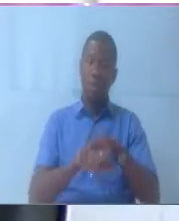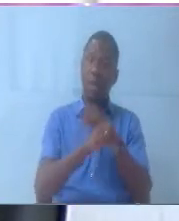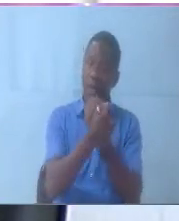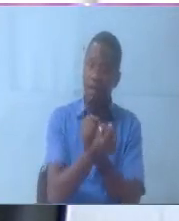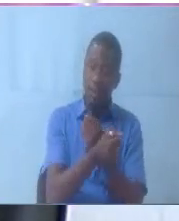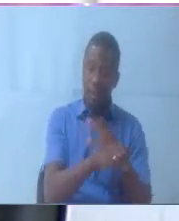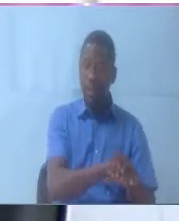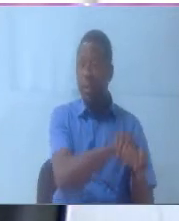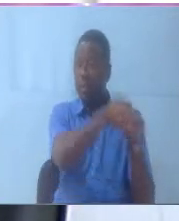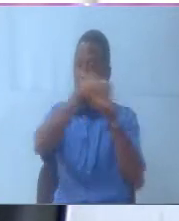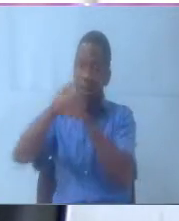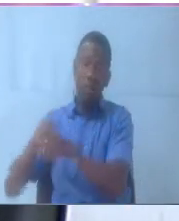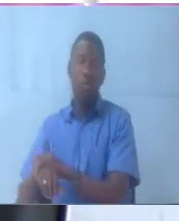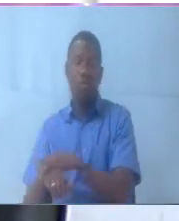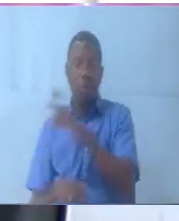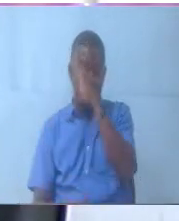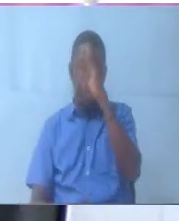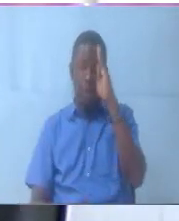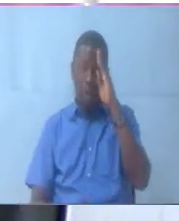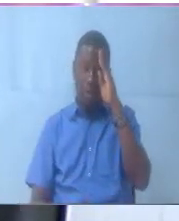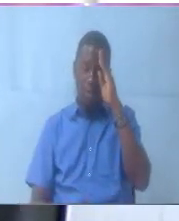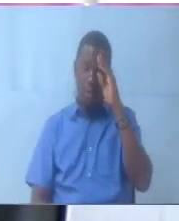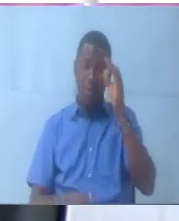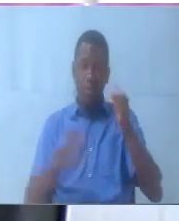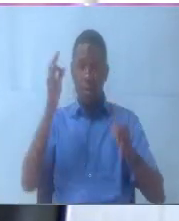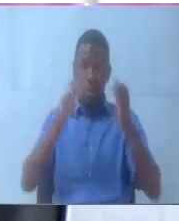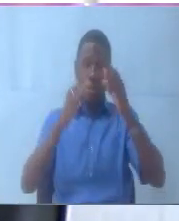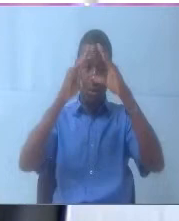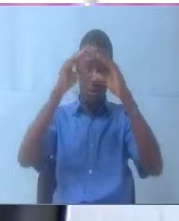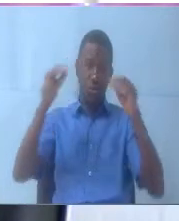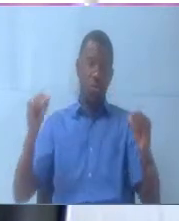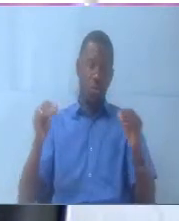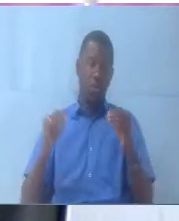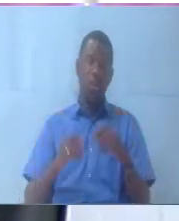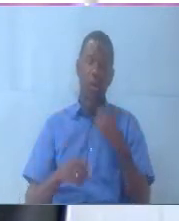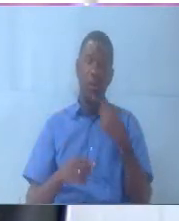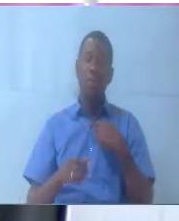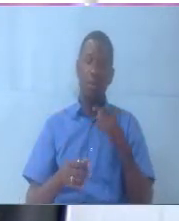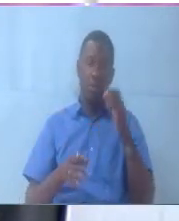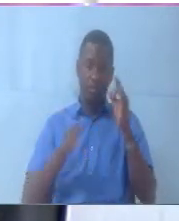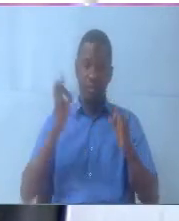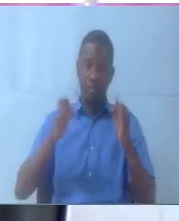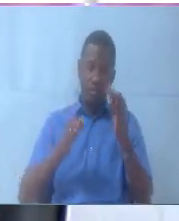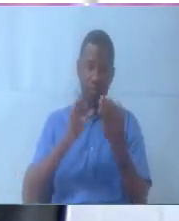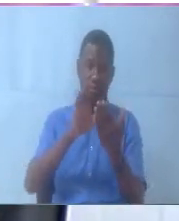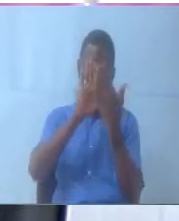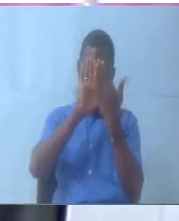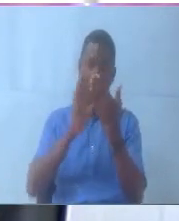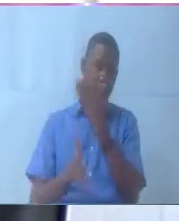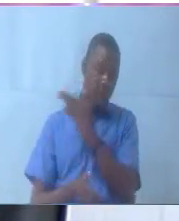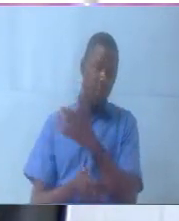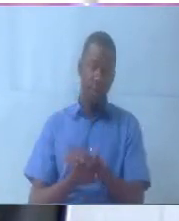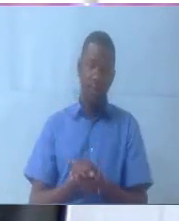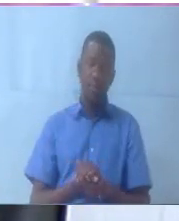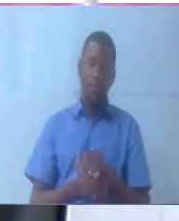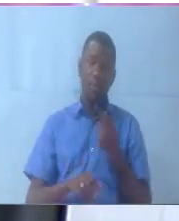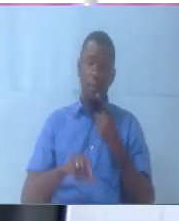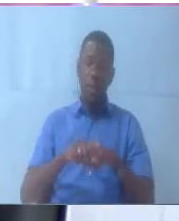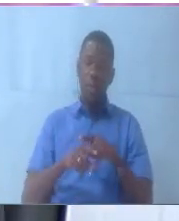And they were prosecuted for that. During the course of the prosecution,